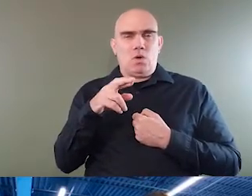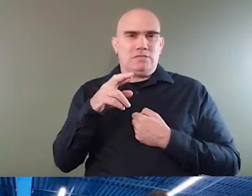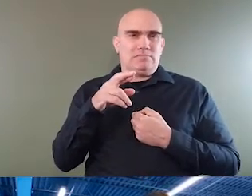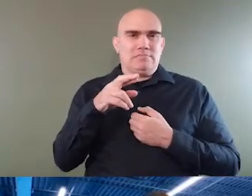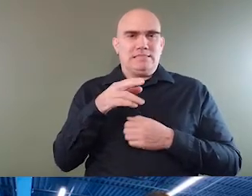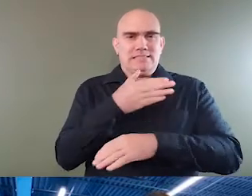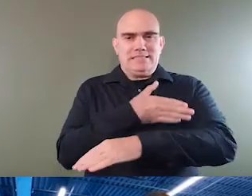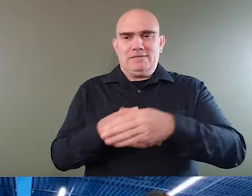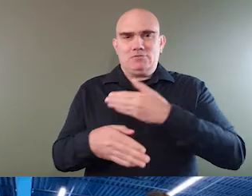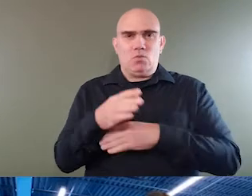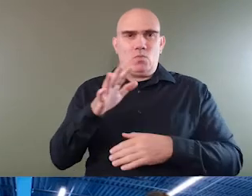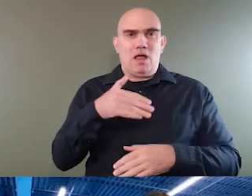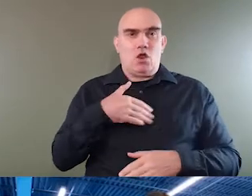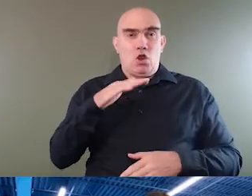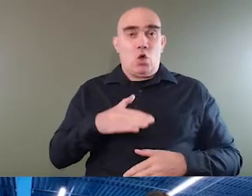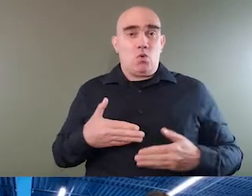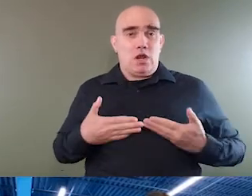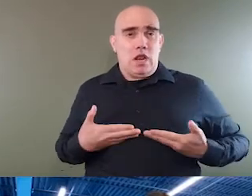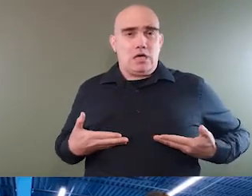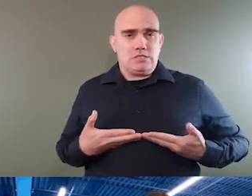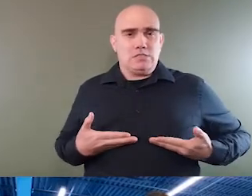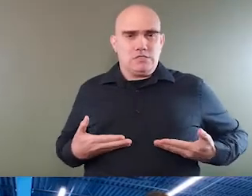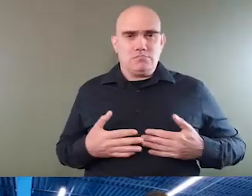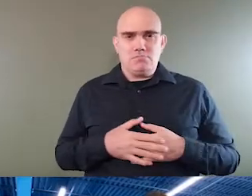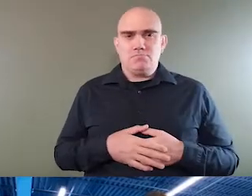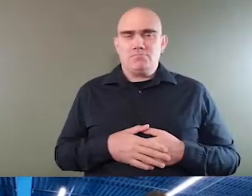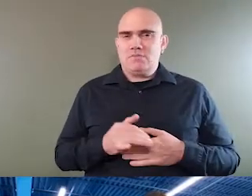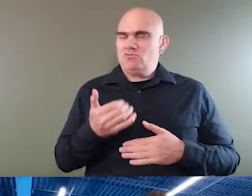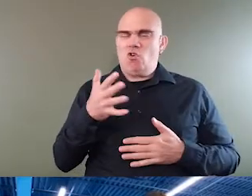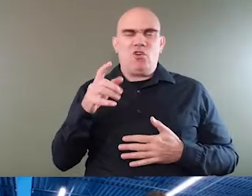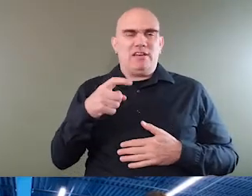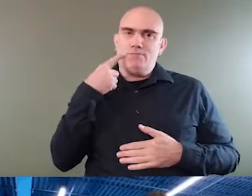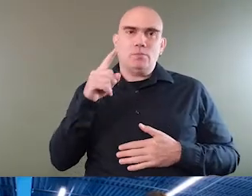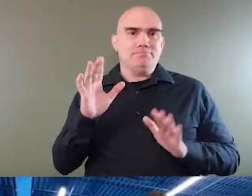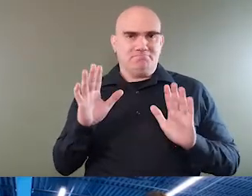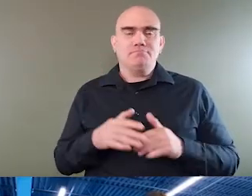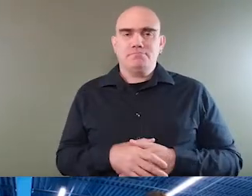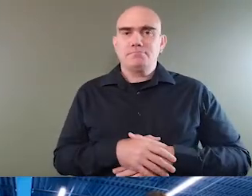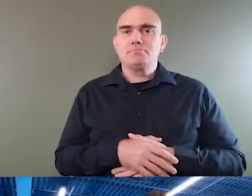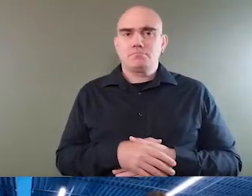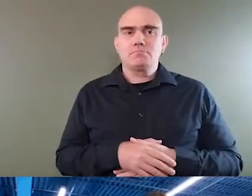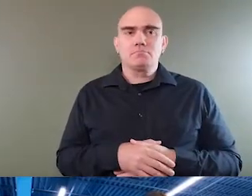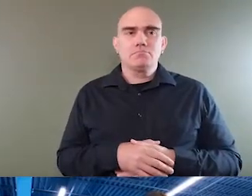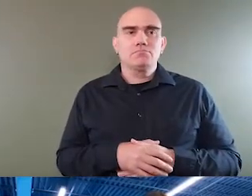our lower lungs. That's all you'll need it for.